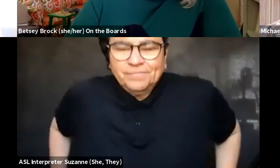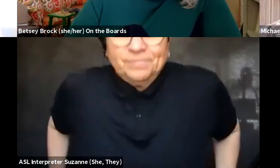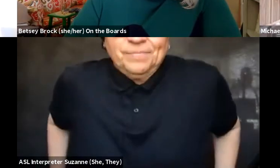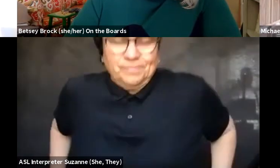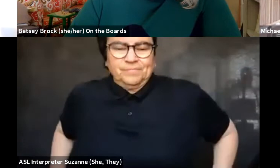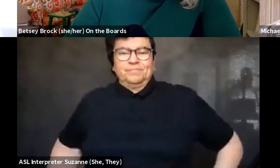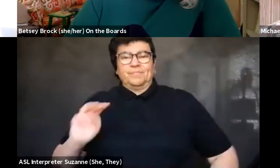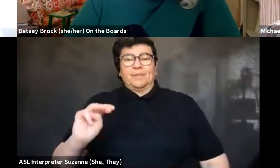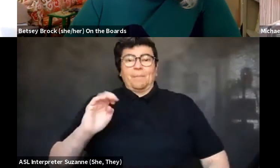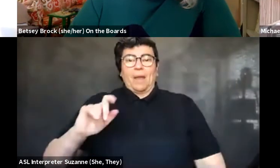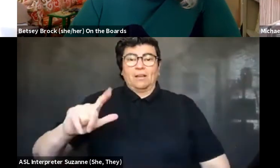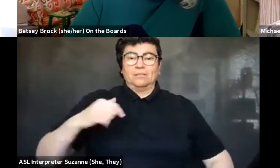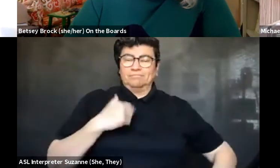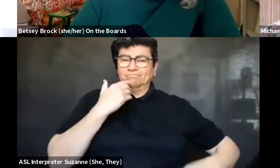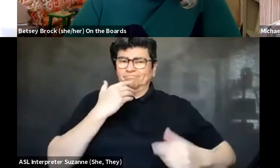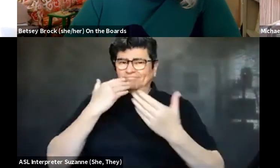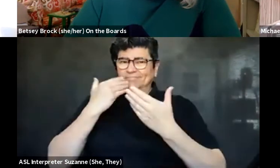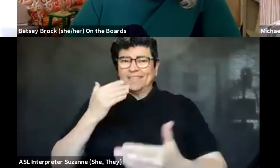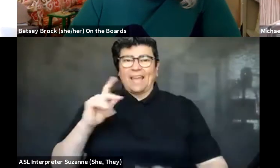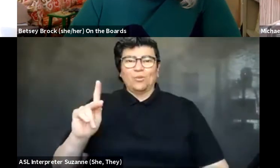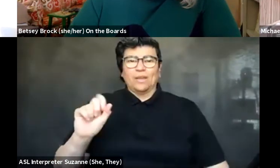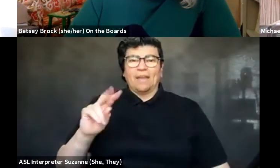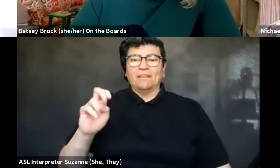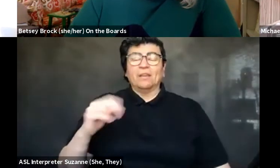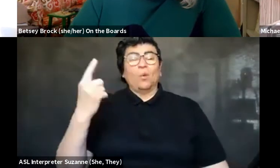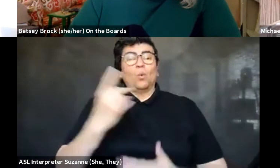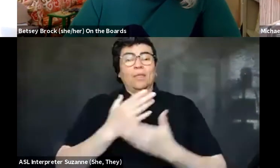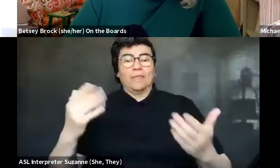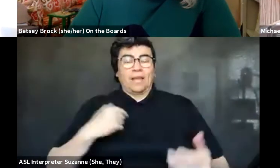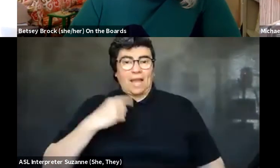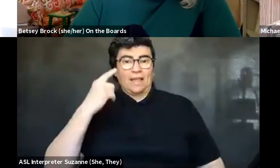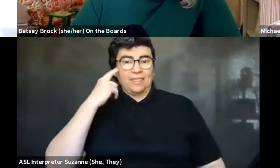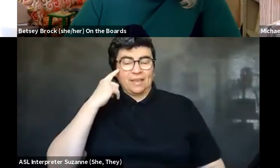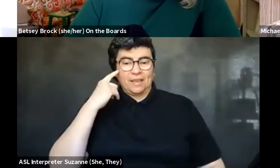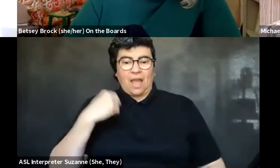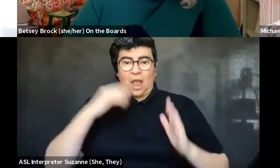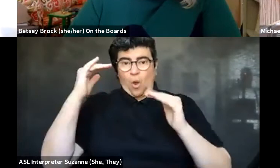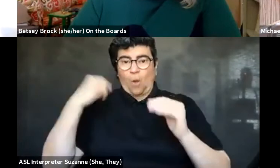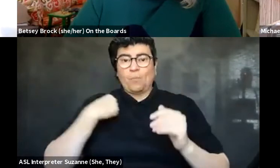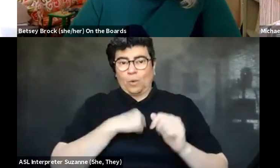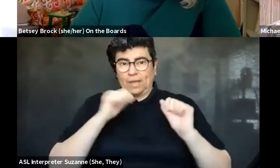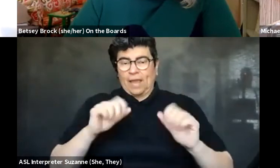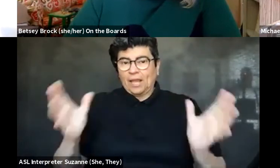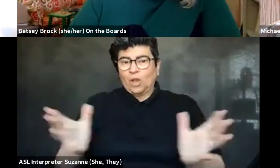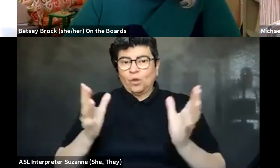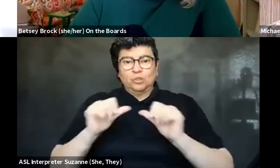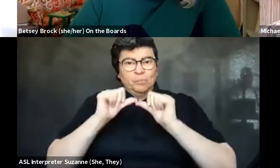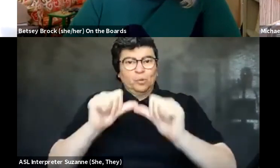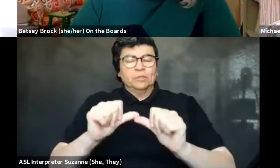Thanks so much, Kevin. And the one thing that I think is, and I hope that we can encourage its